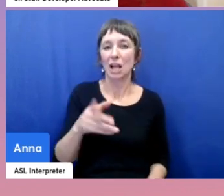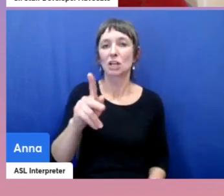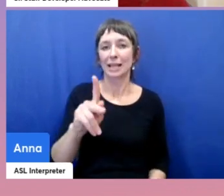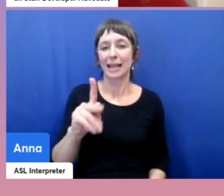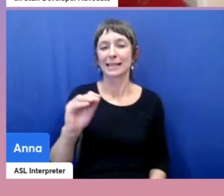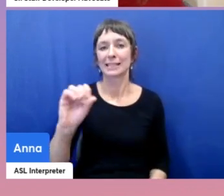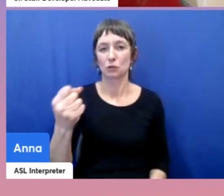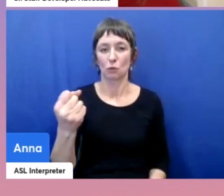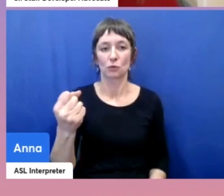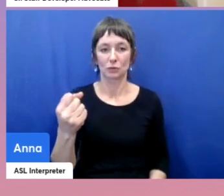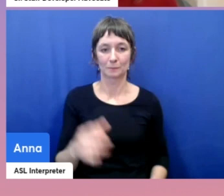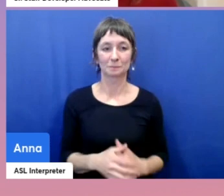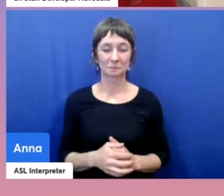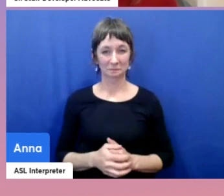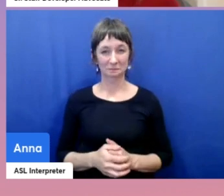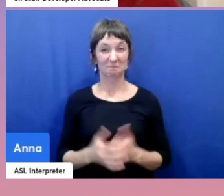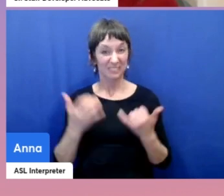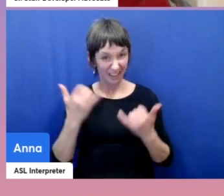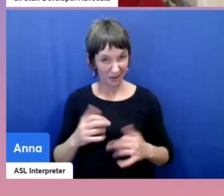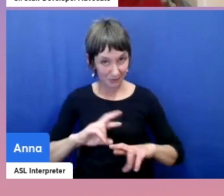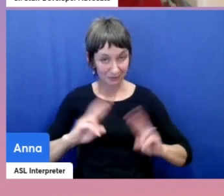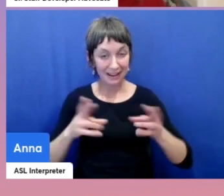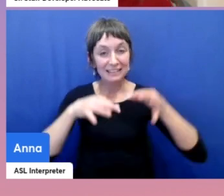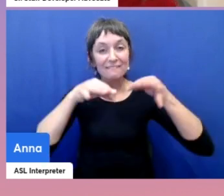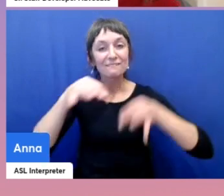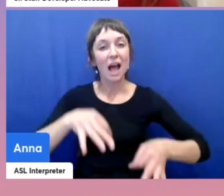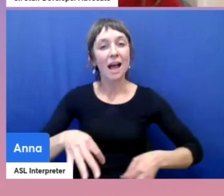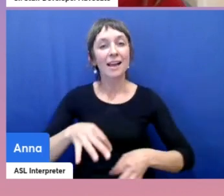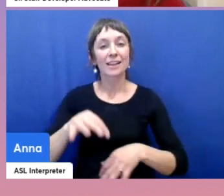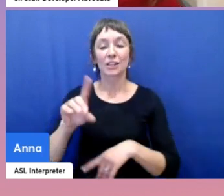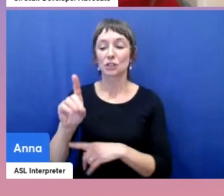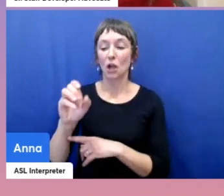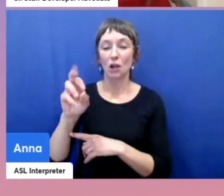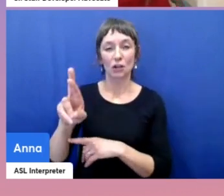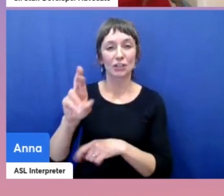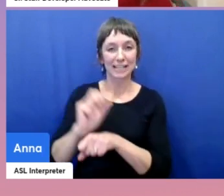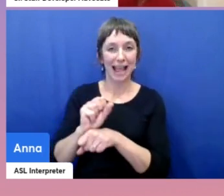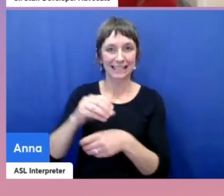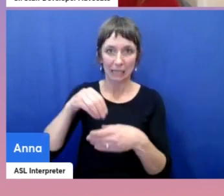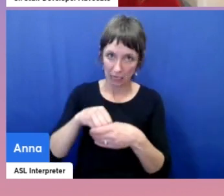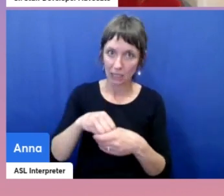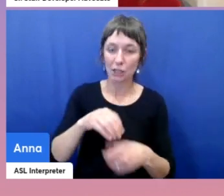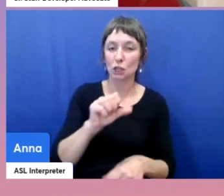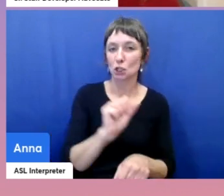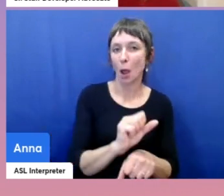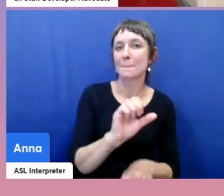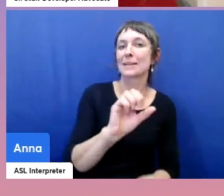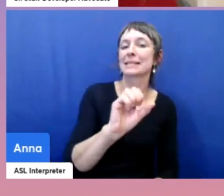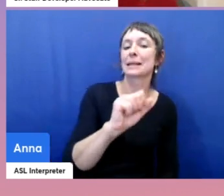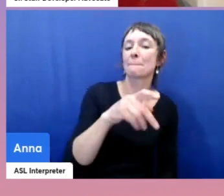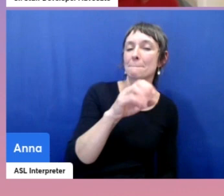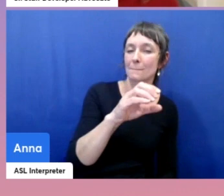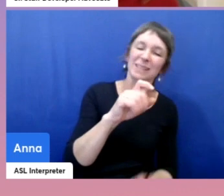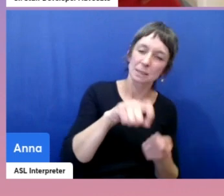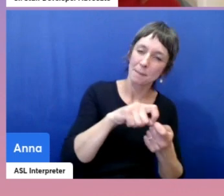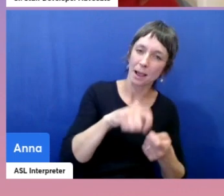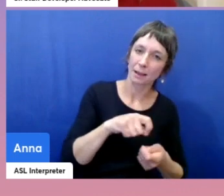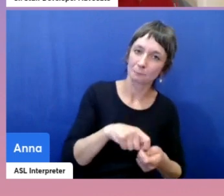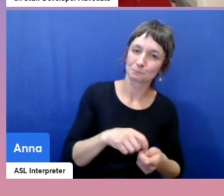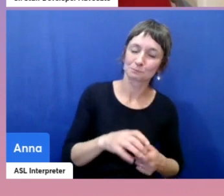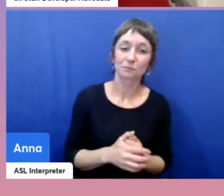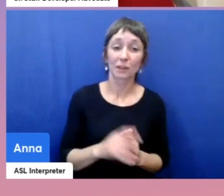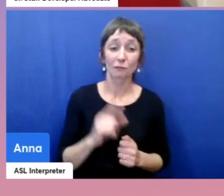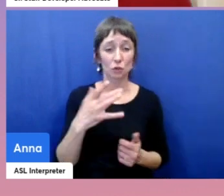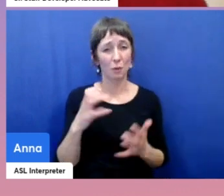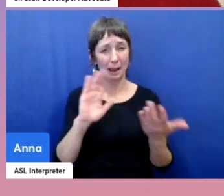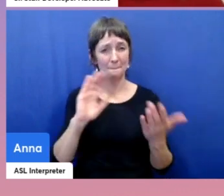Now, we are ready to define the Docker task in the job spec. Let us compare first the